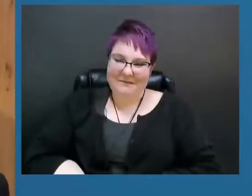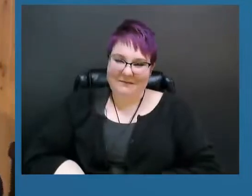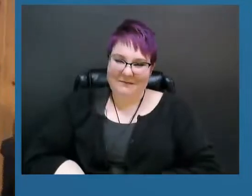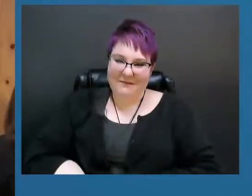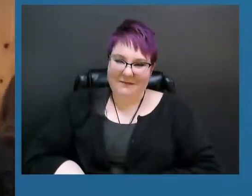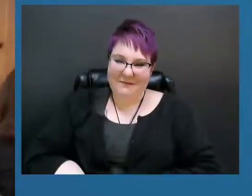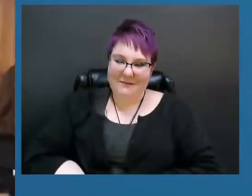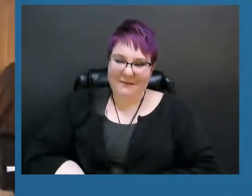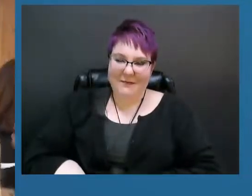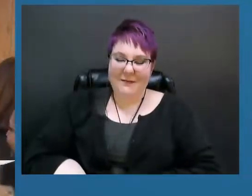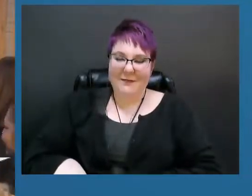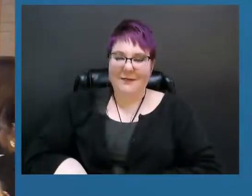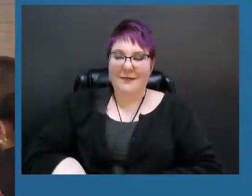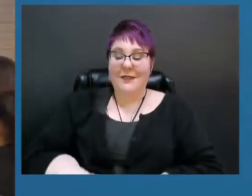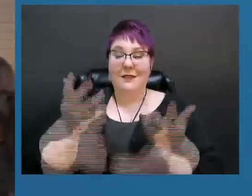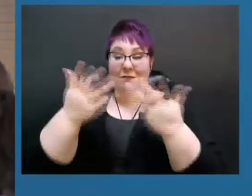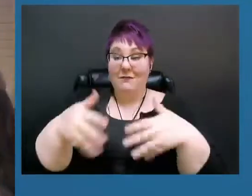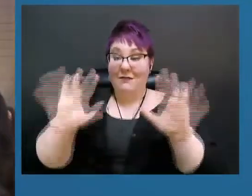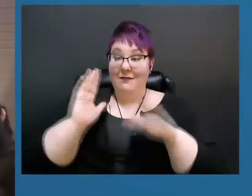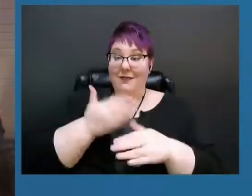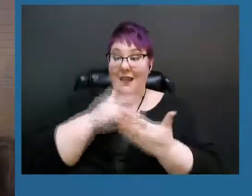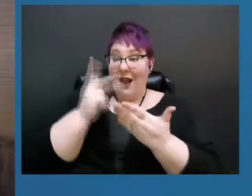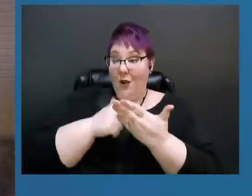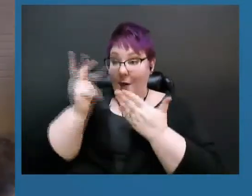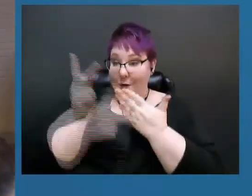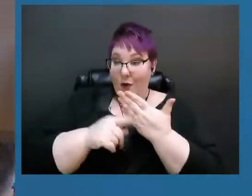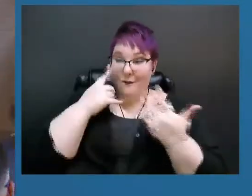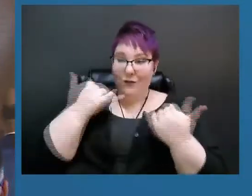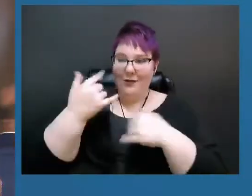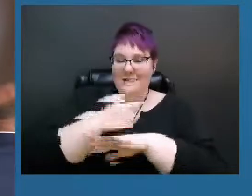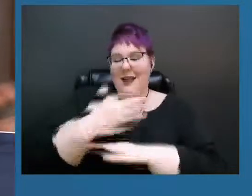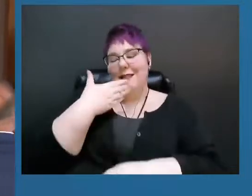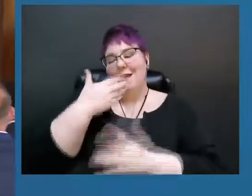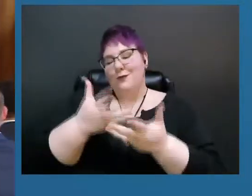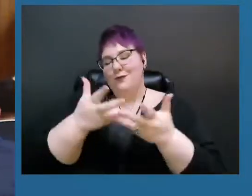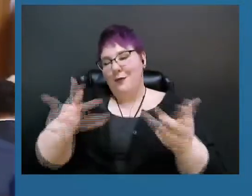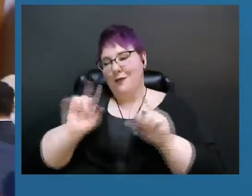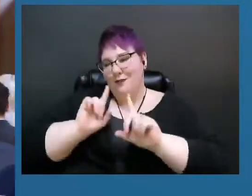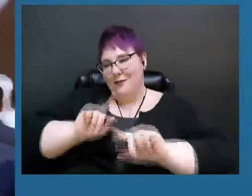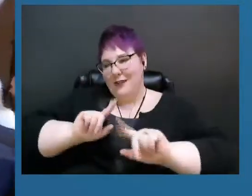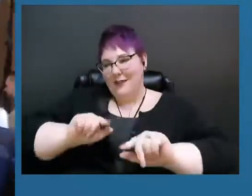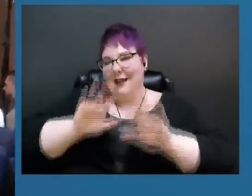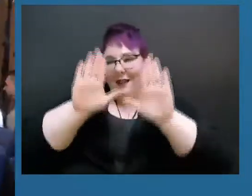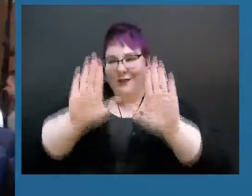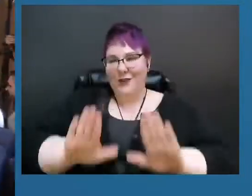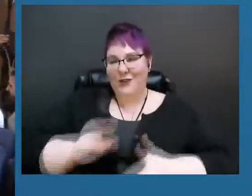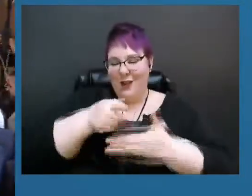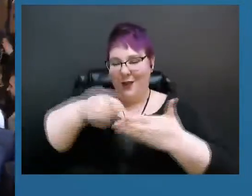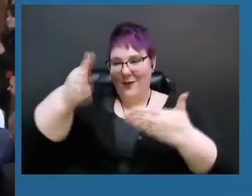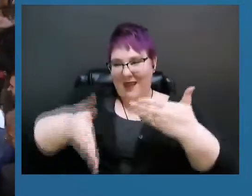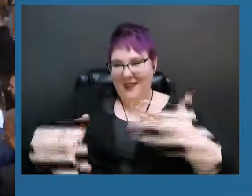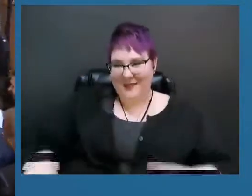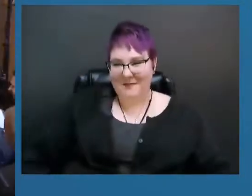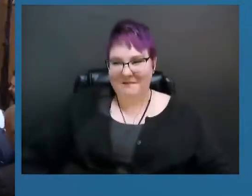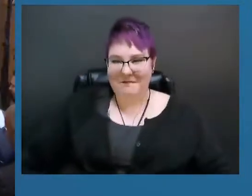Ladies and gentlemen, that concludes our program for today. Thank you for attending. Have a great weekend.